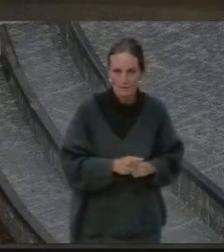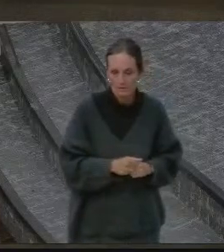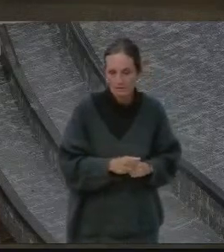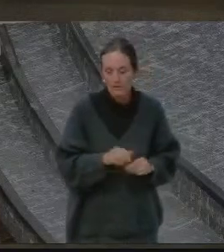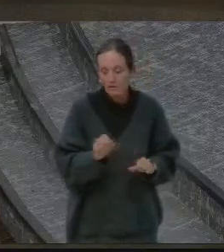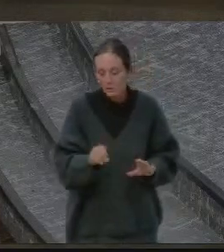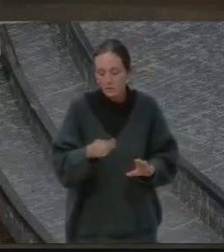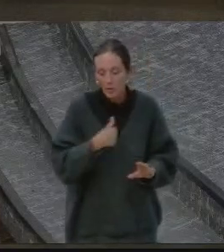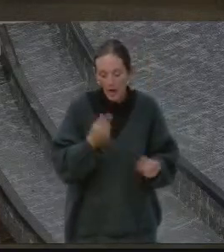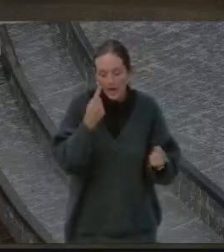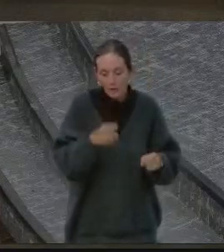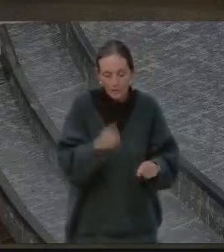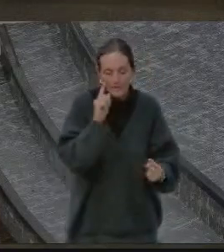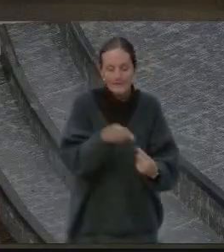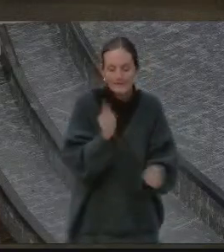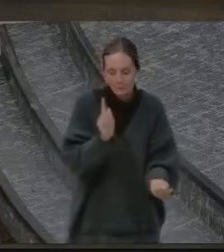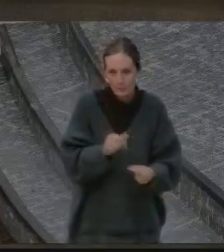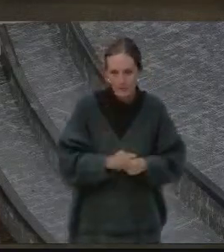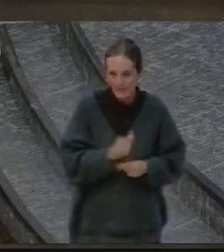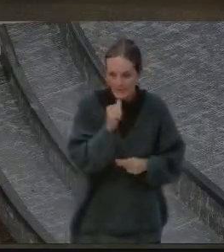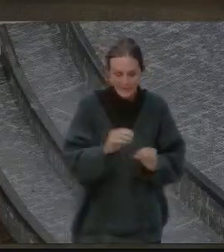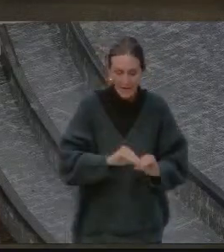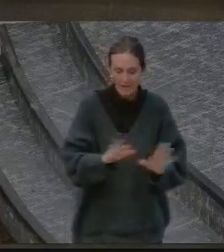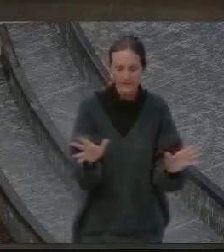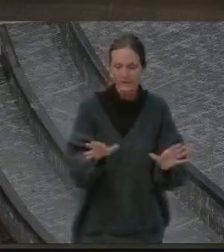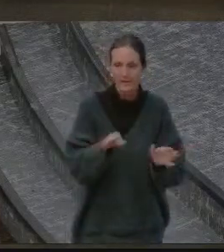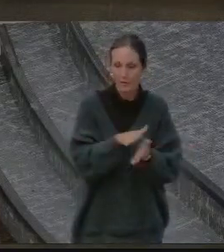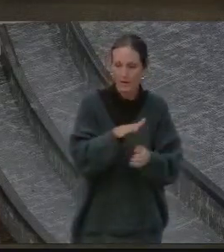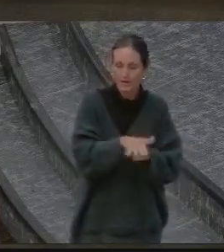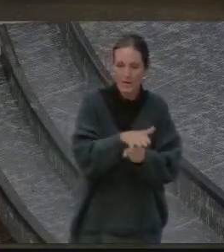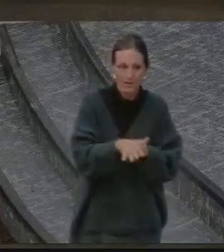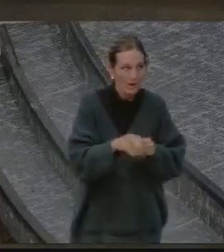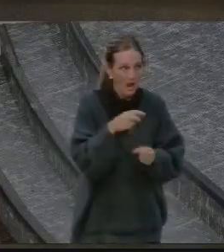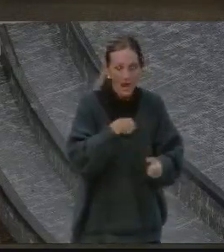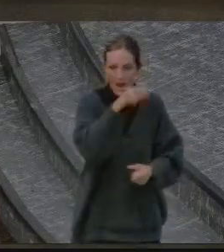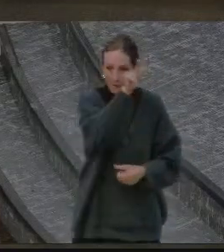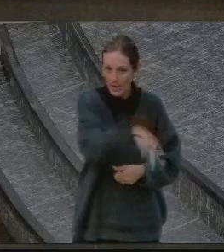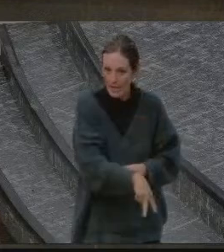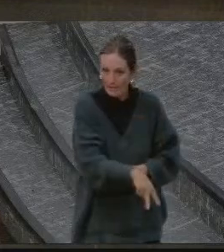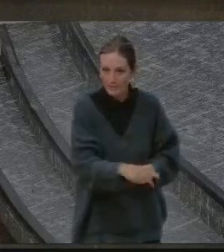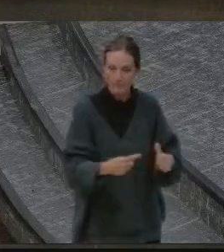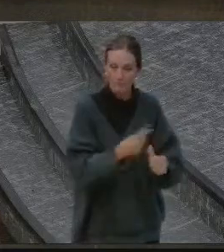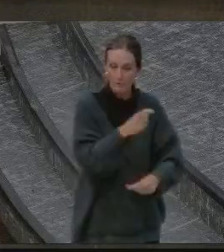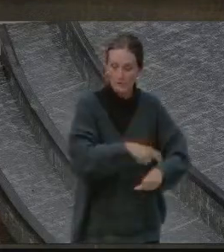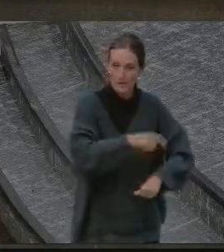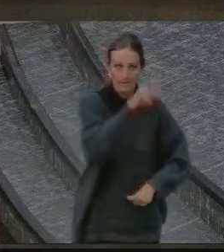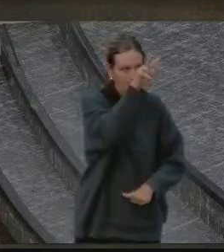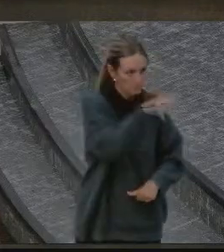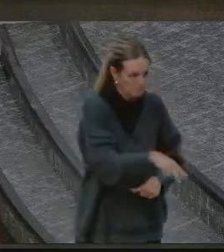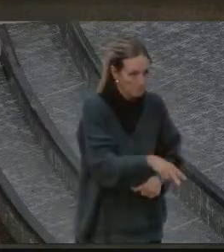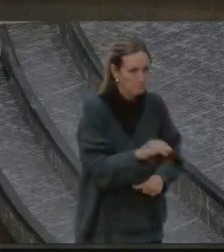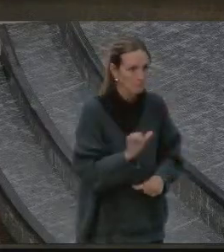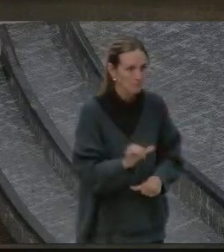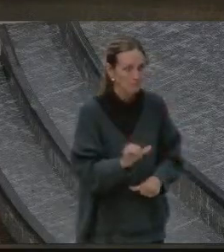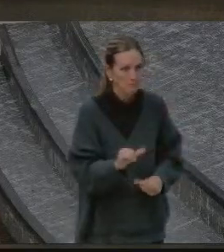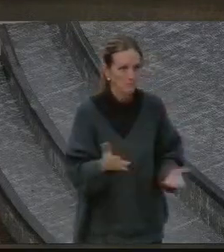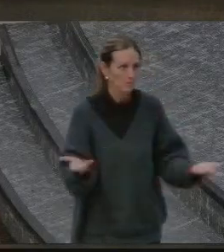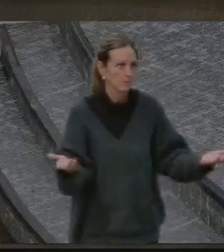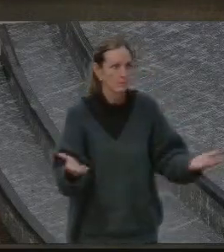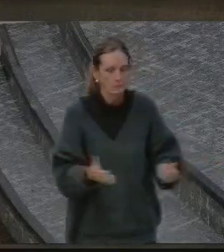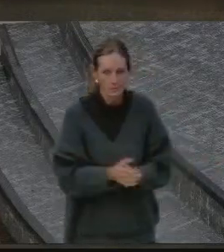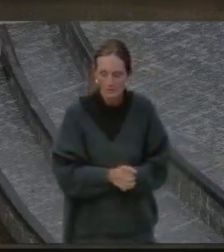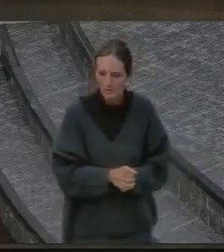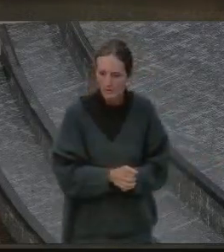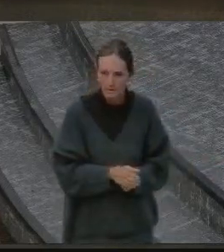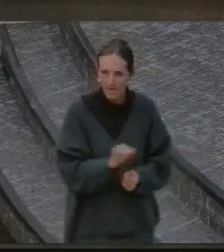not clear enough. And to me, when I first read it, to be honest, I felt like, oh, well, this is what should be done. This is how it's